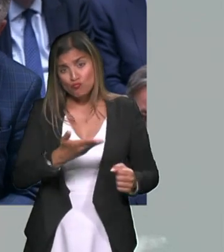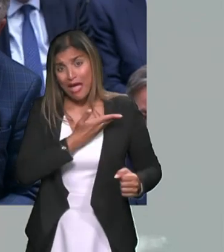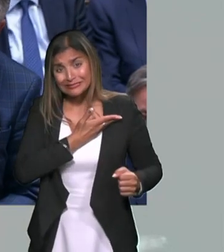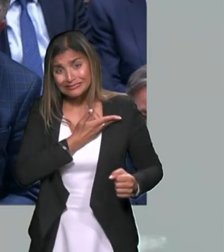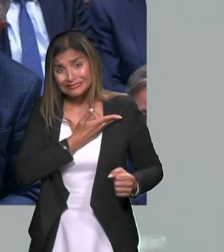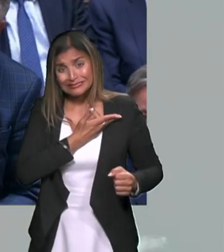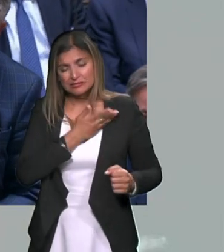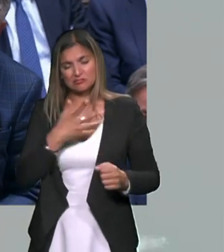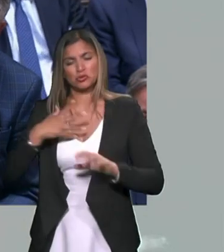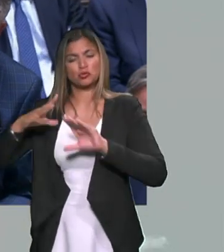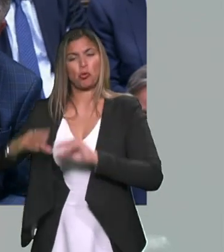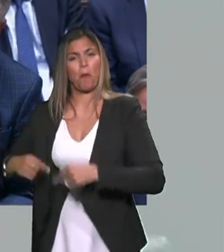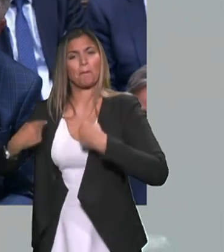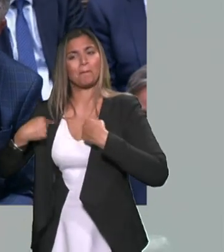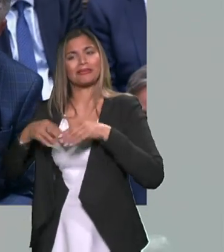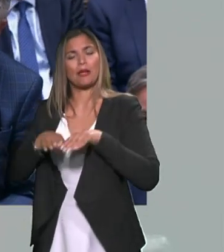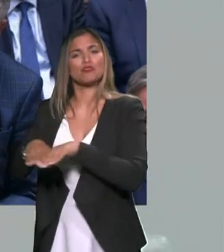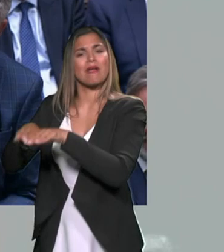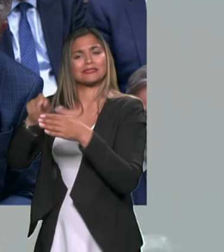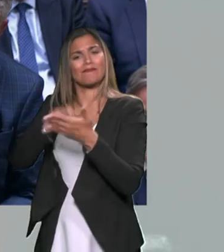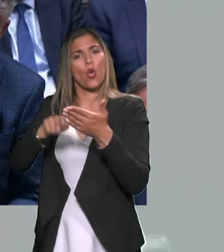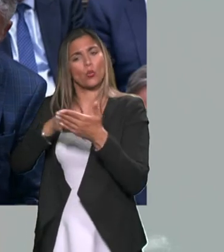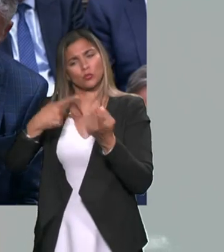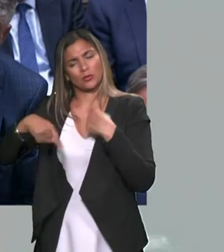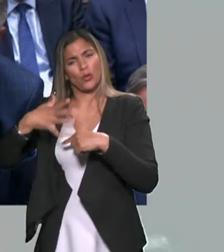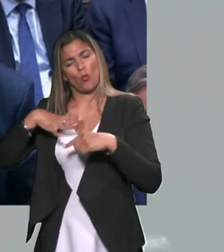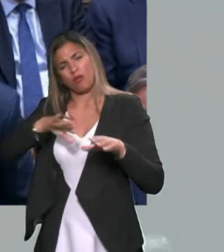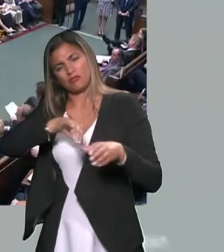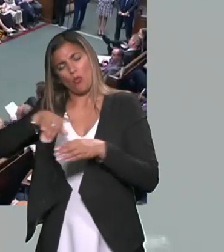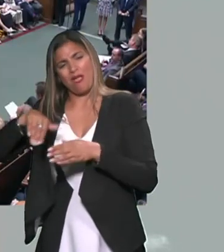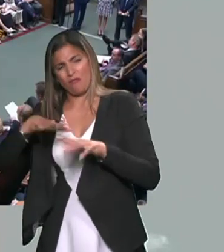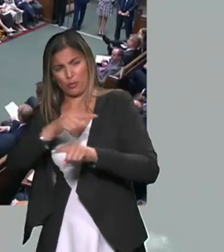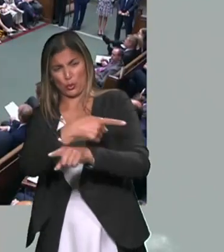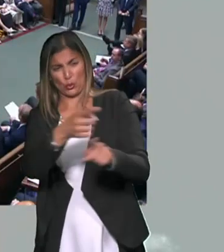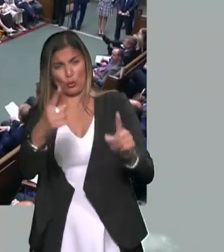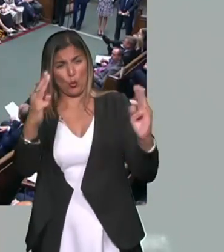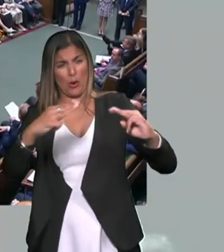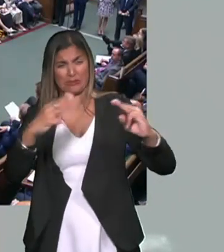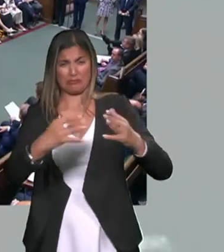democratic vote for Scotland to choose its future away from this corrupt Westminster?